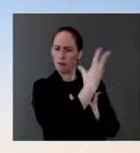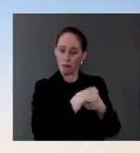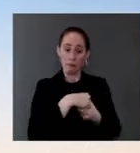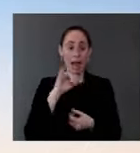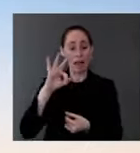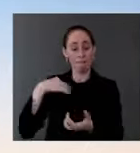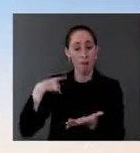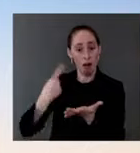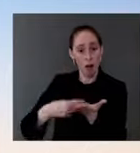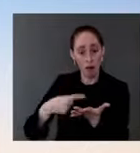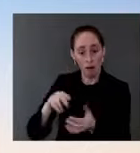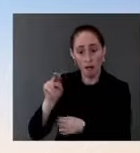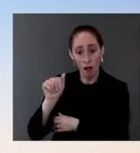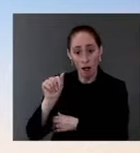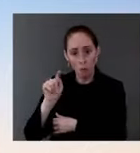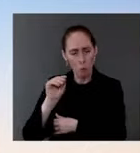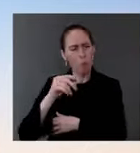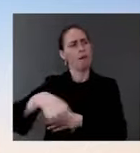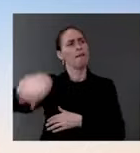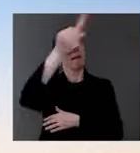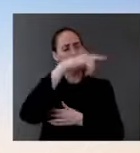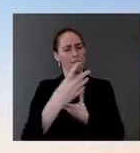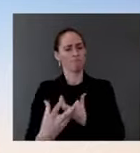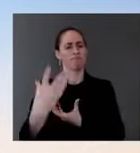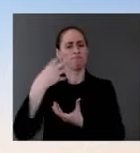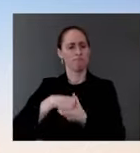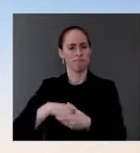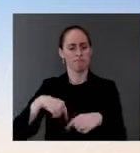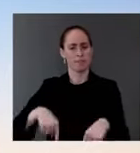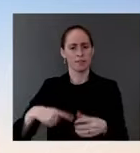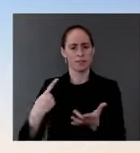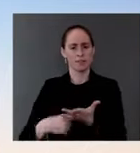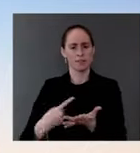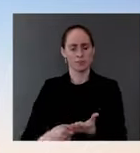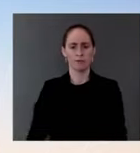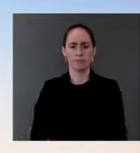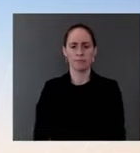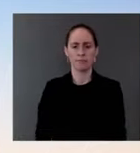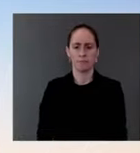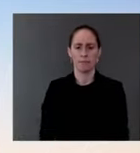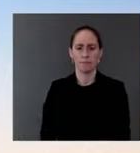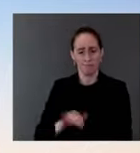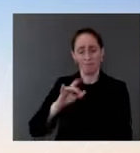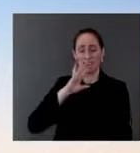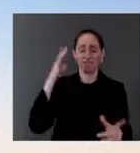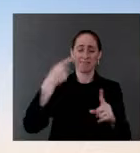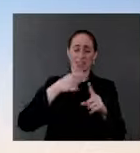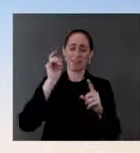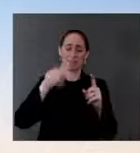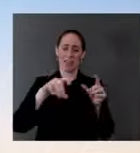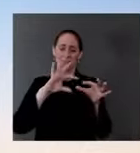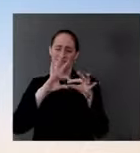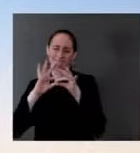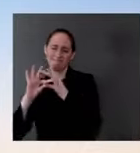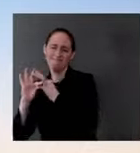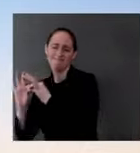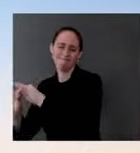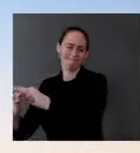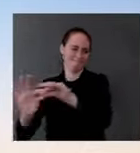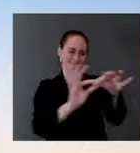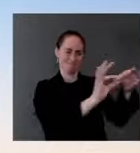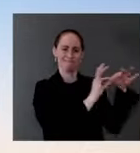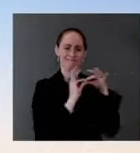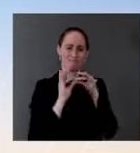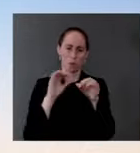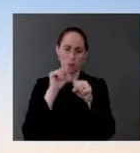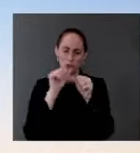date, coordination with our European partners, the president's very direct conversation with President Putin was meant to convey very clearly that if